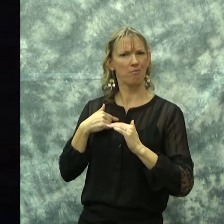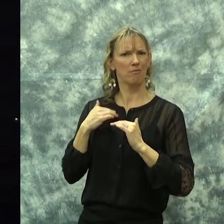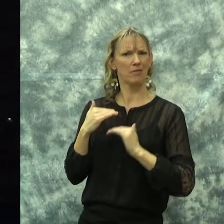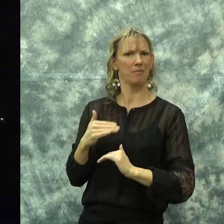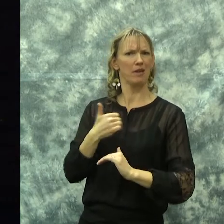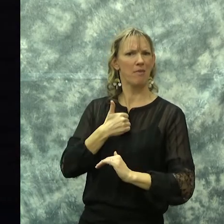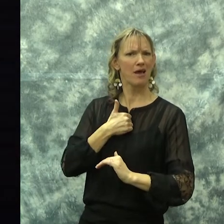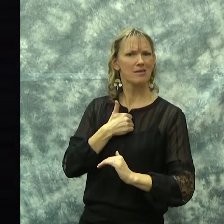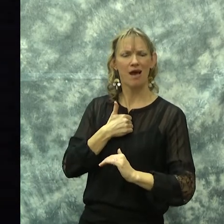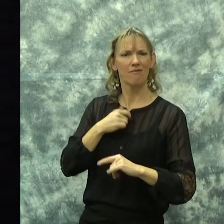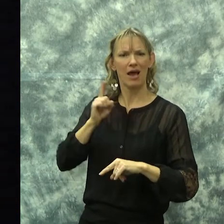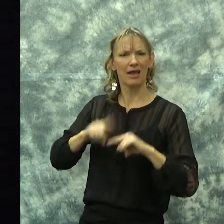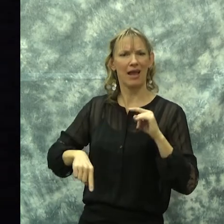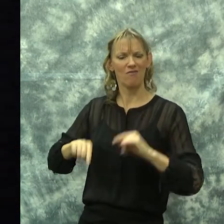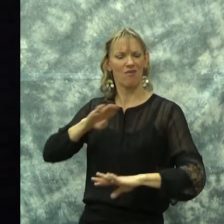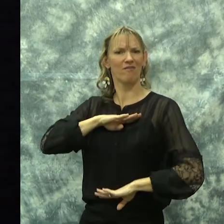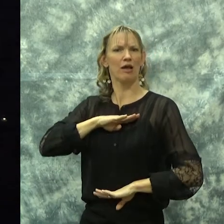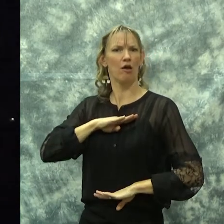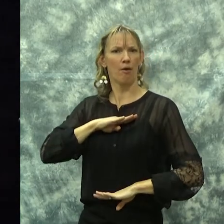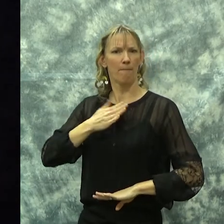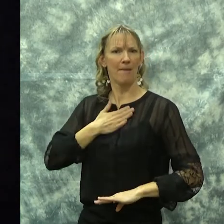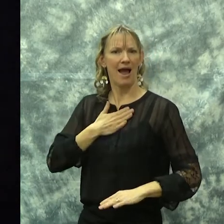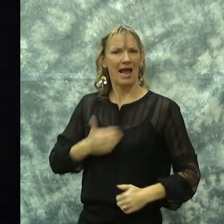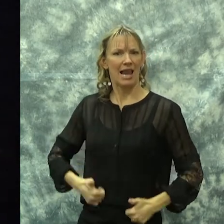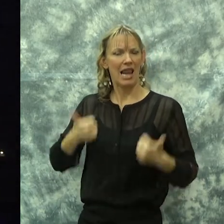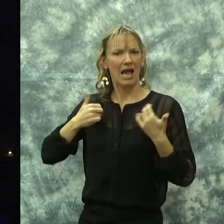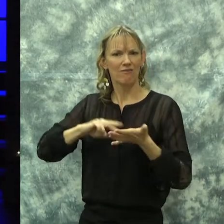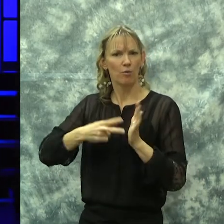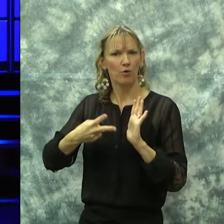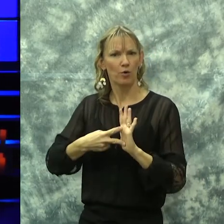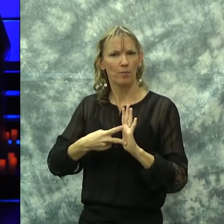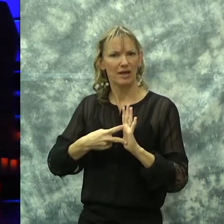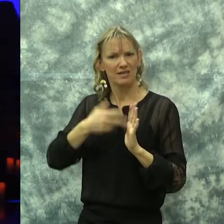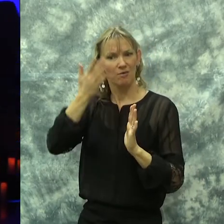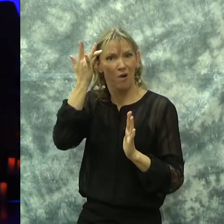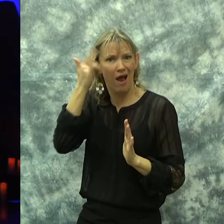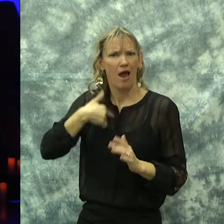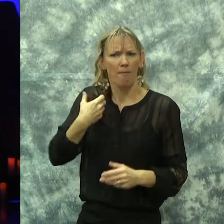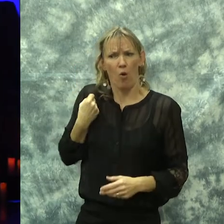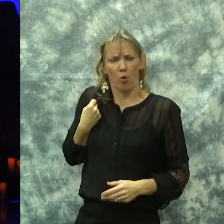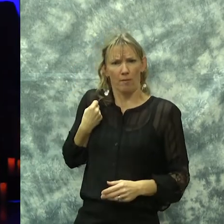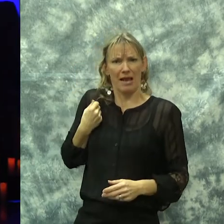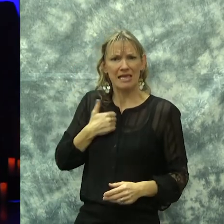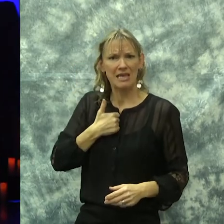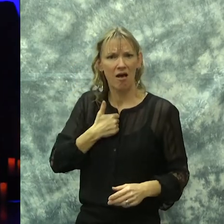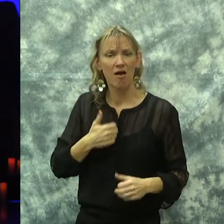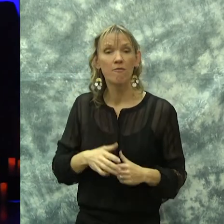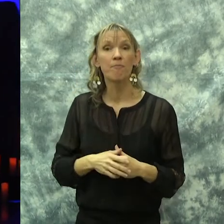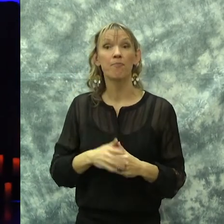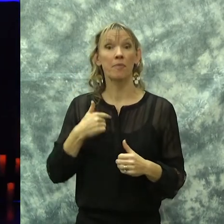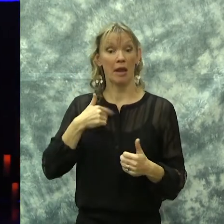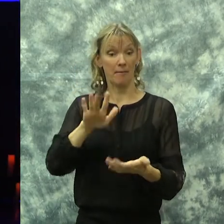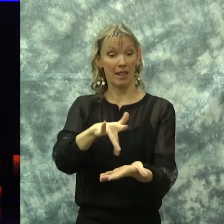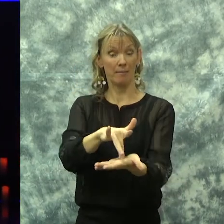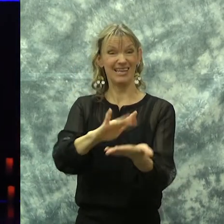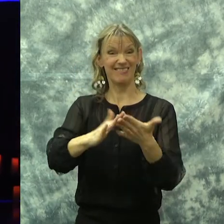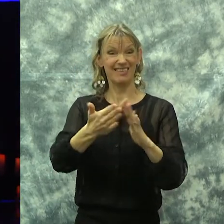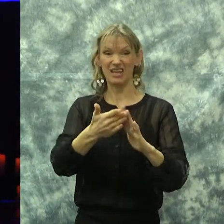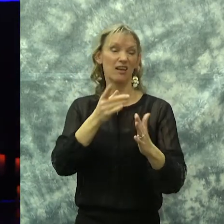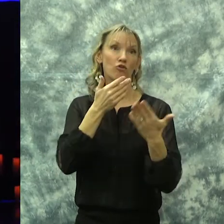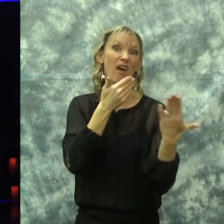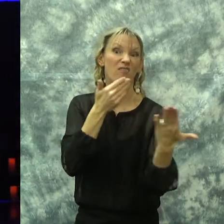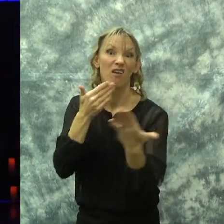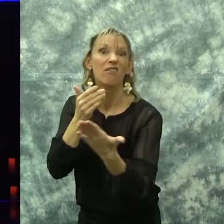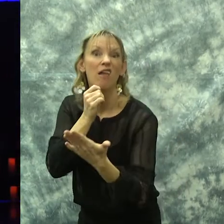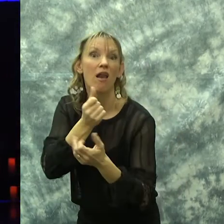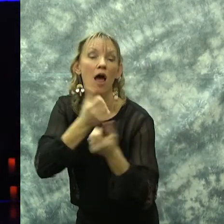from fulfilling my life's purpose. And boy, I tell you, when I'm in the mix of my city, I'm not grateful for much, but when I